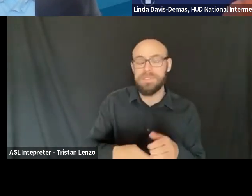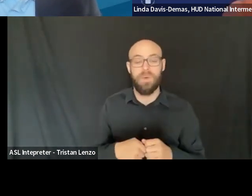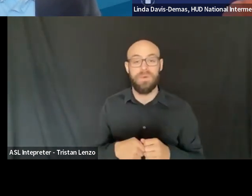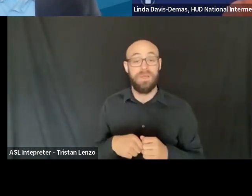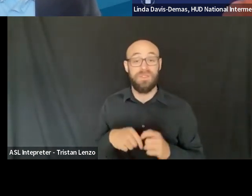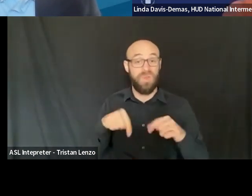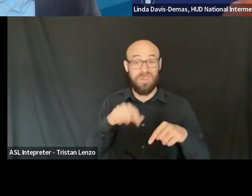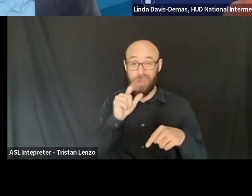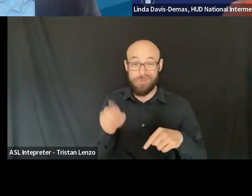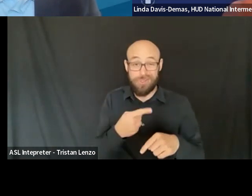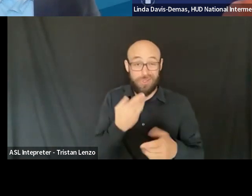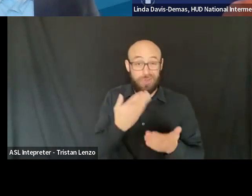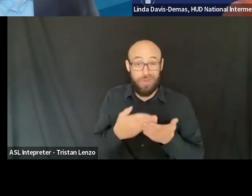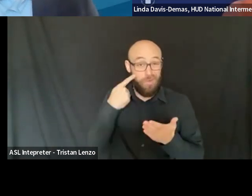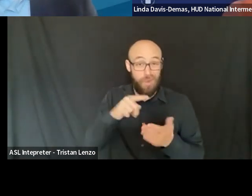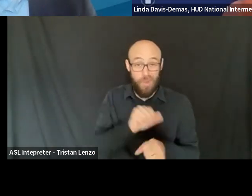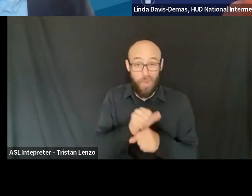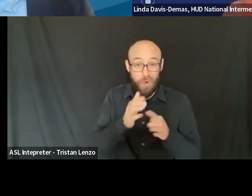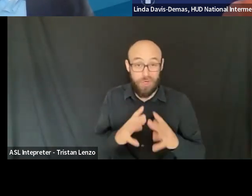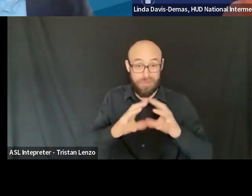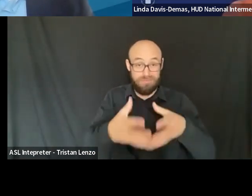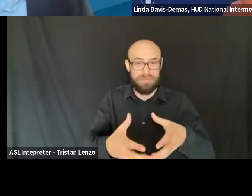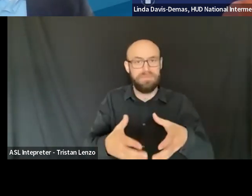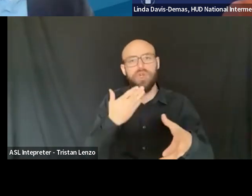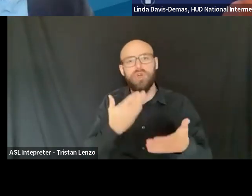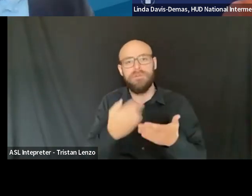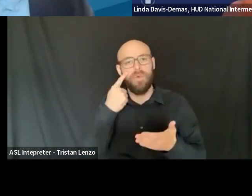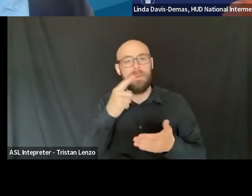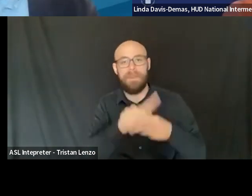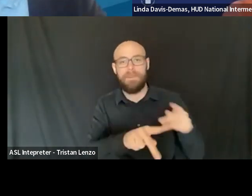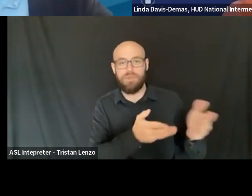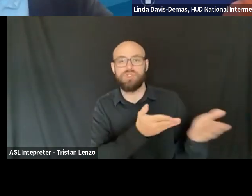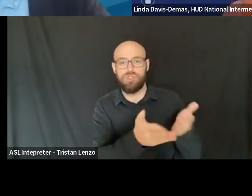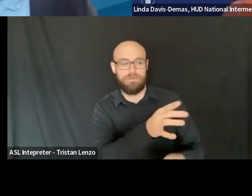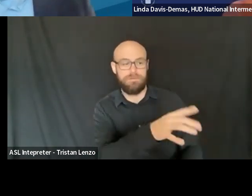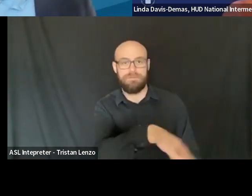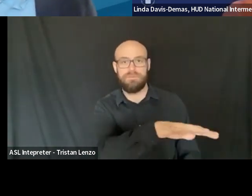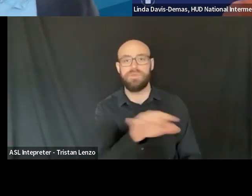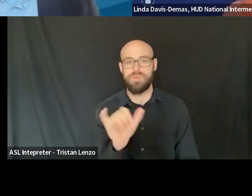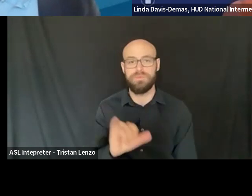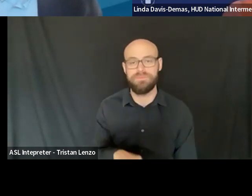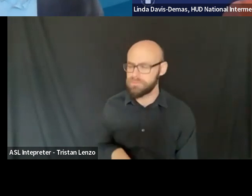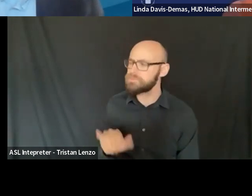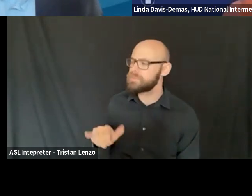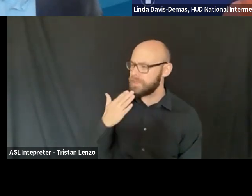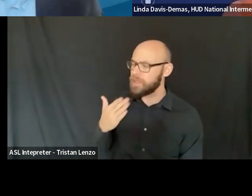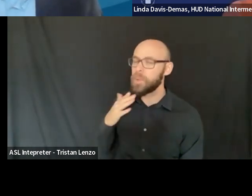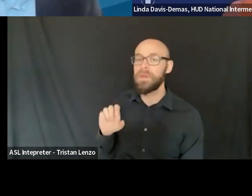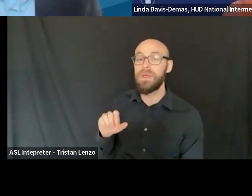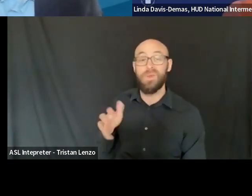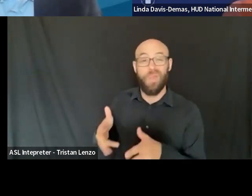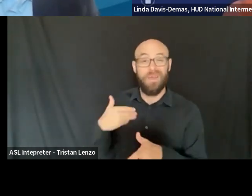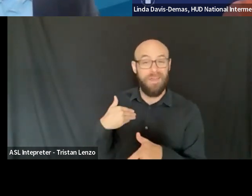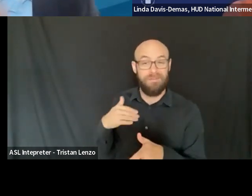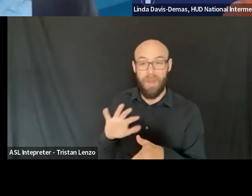good for the populations it serves as well. Great, thank you. So we only have about 10 minutes left in